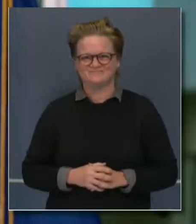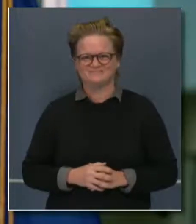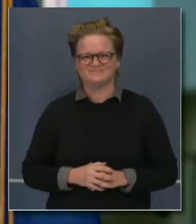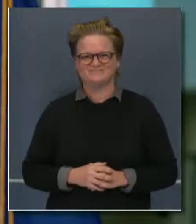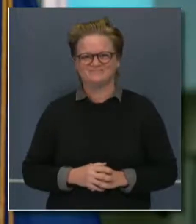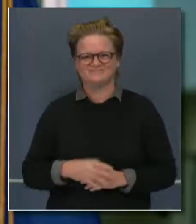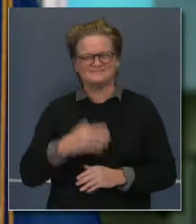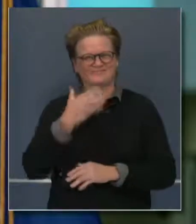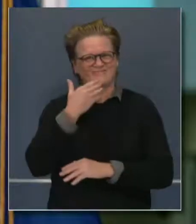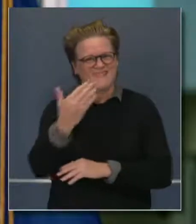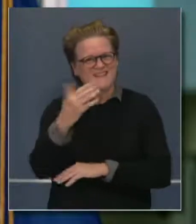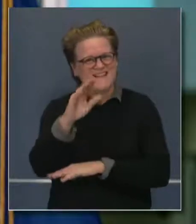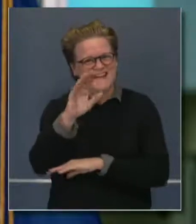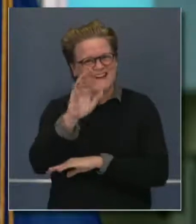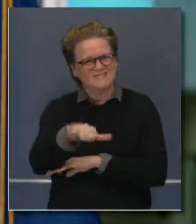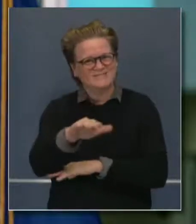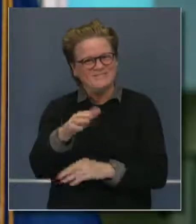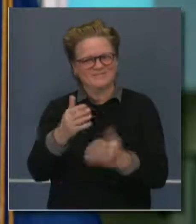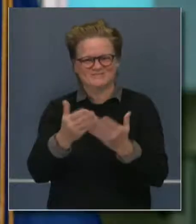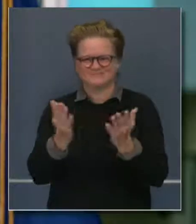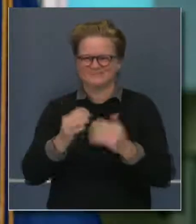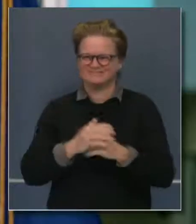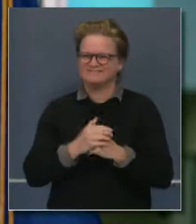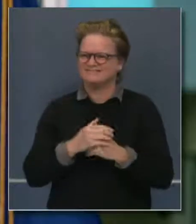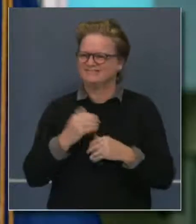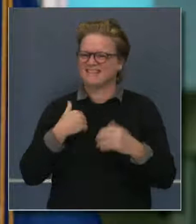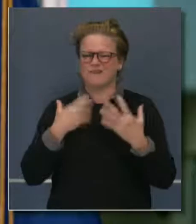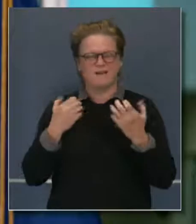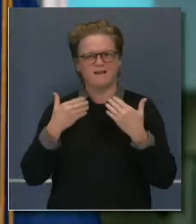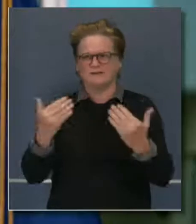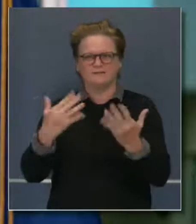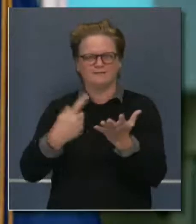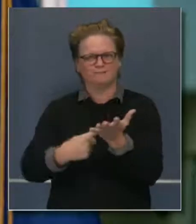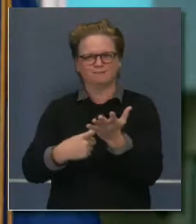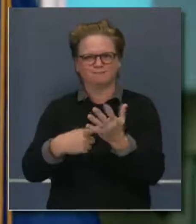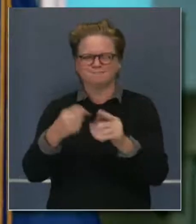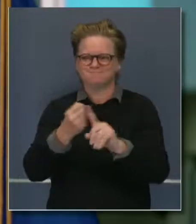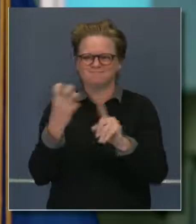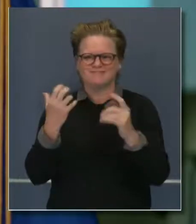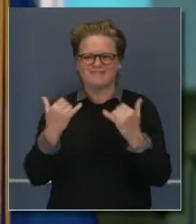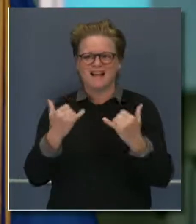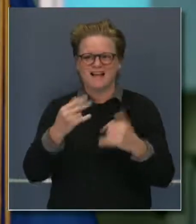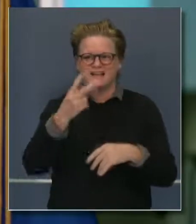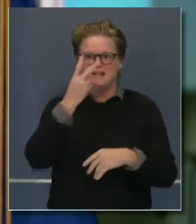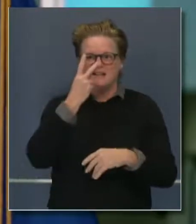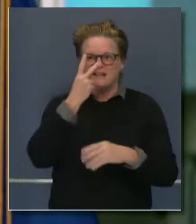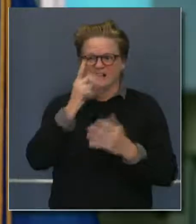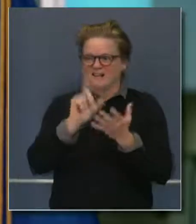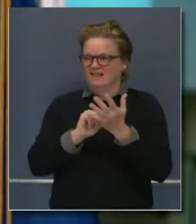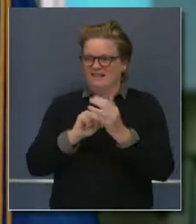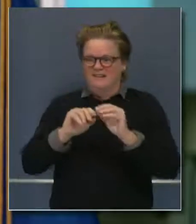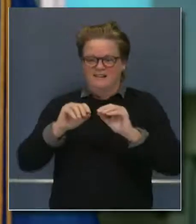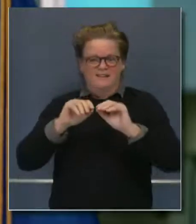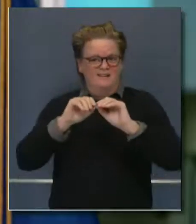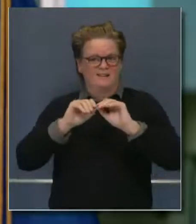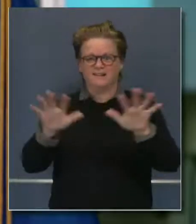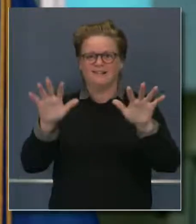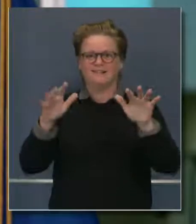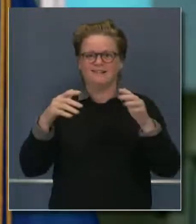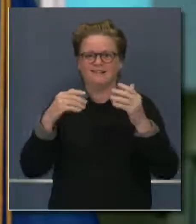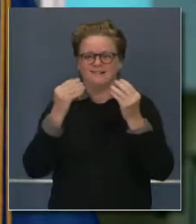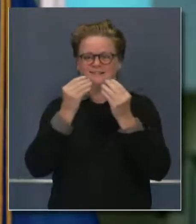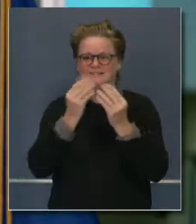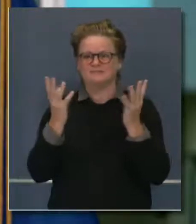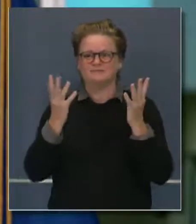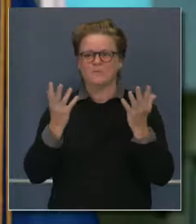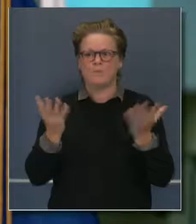Well, good afternoon, everybody. I just want to jump right in because obviously we're seeing the headlines all across the United States as relates to an increase in